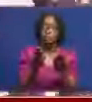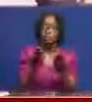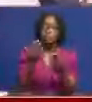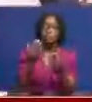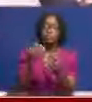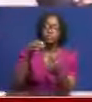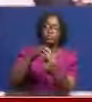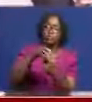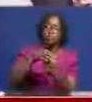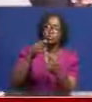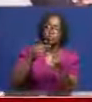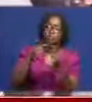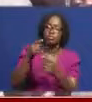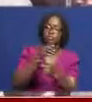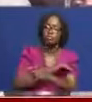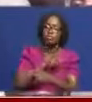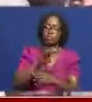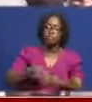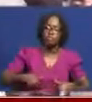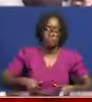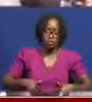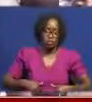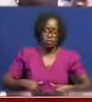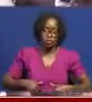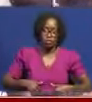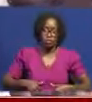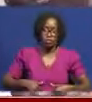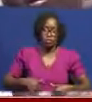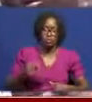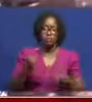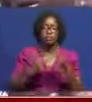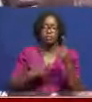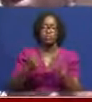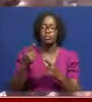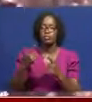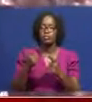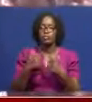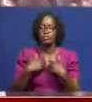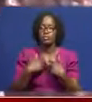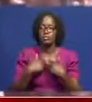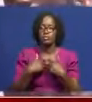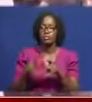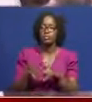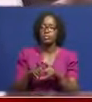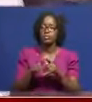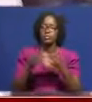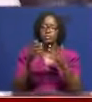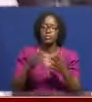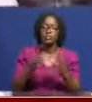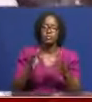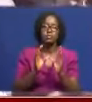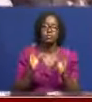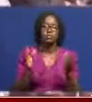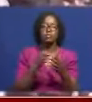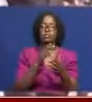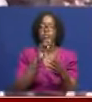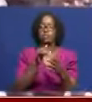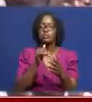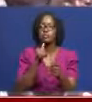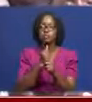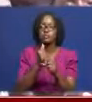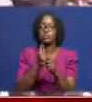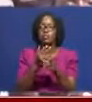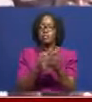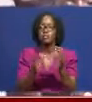basketball title. So we empower our youth, and the kind of win that we get in the field, we also bring it to class so that we perform both